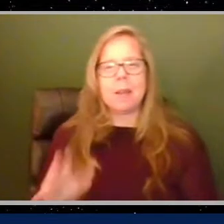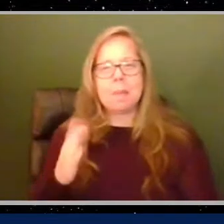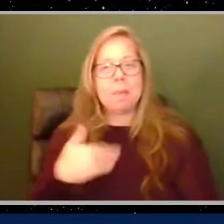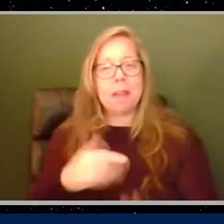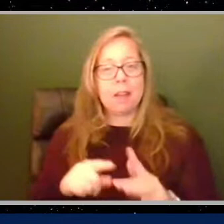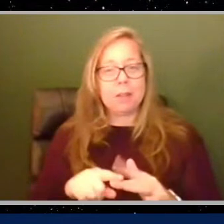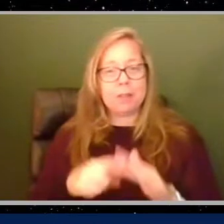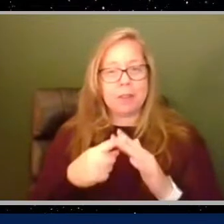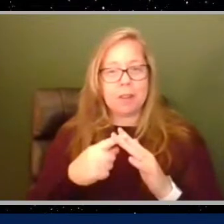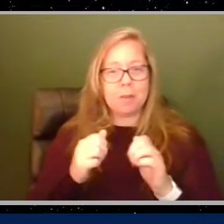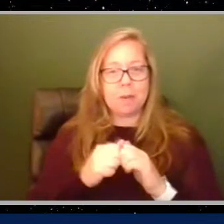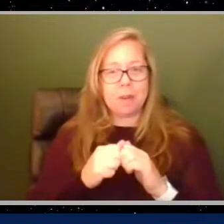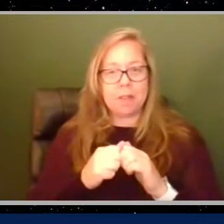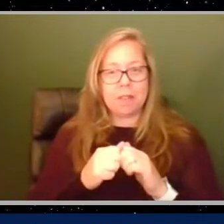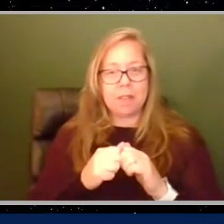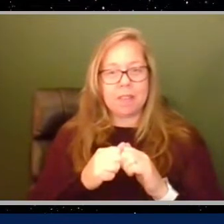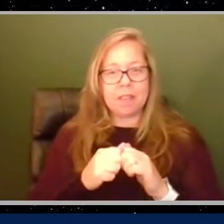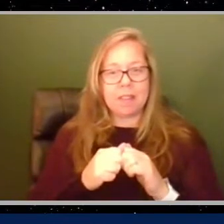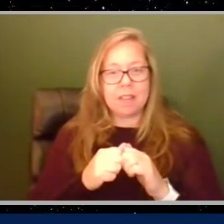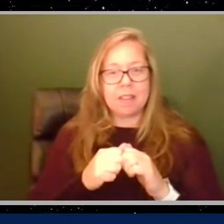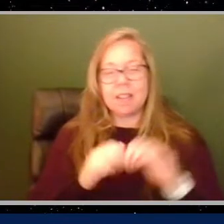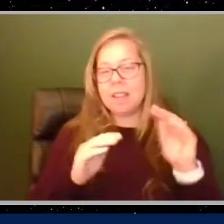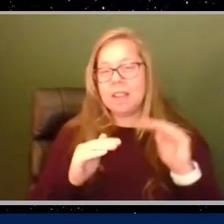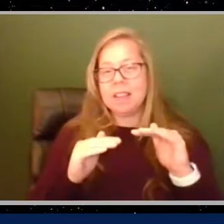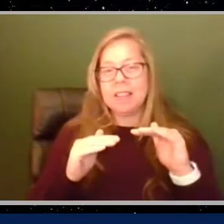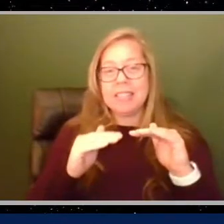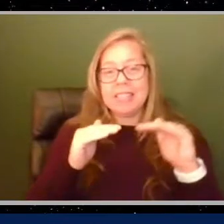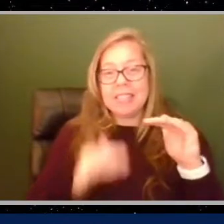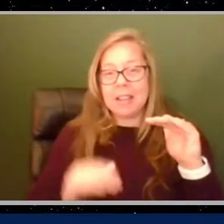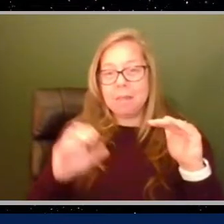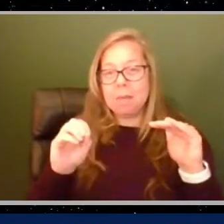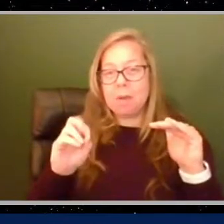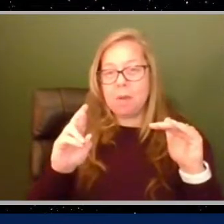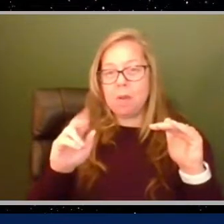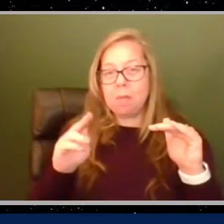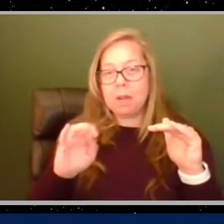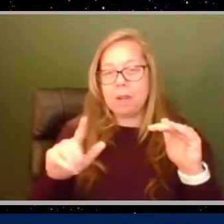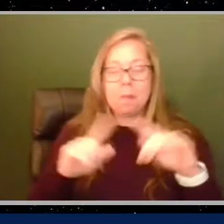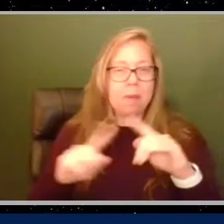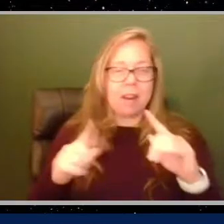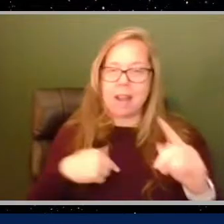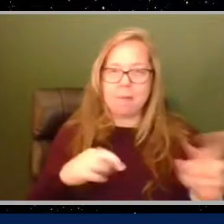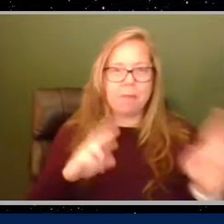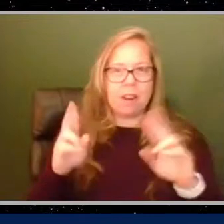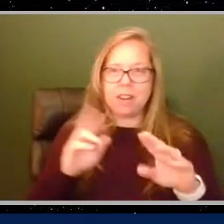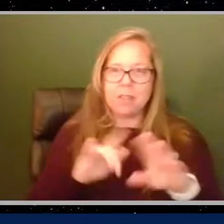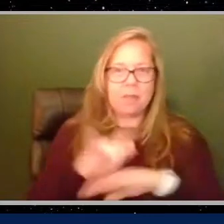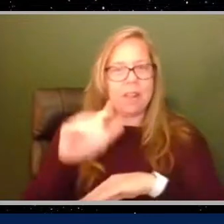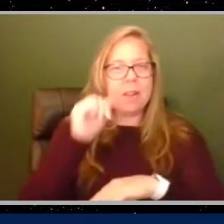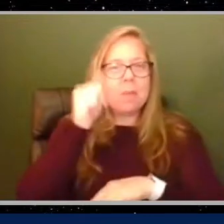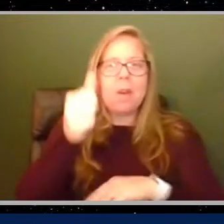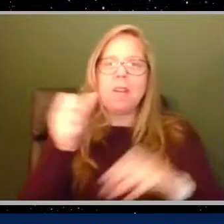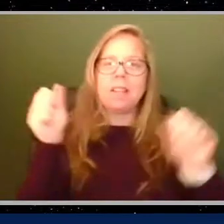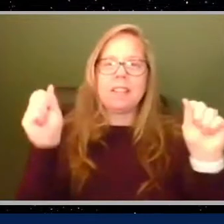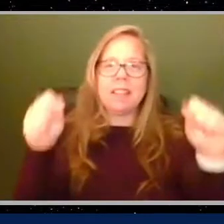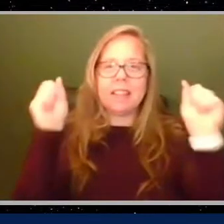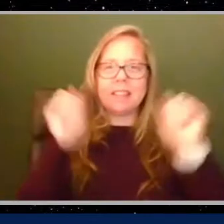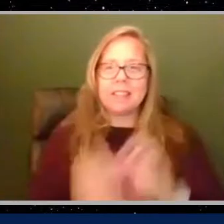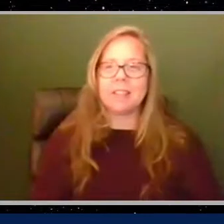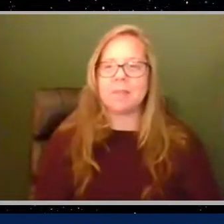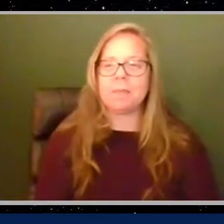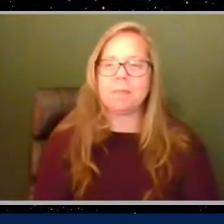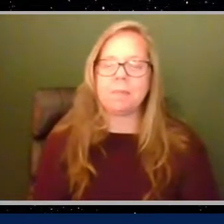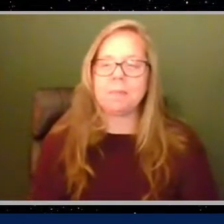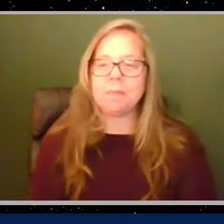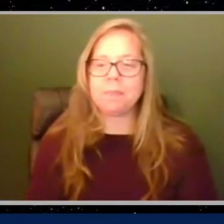with suborbital for now, but give me the chance and I'll fly tomorrow. I'm ready. Yeah. I think what's